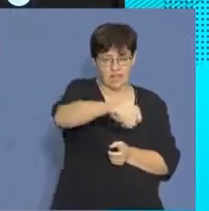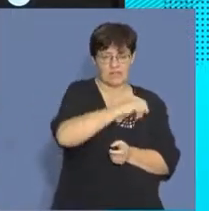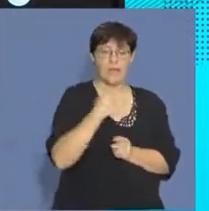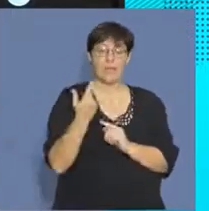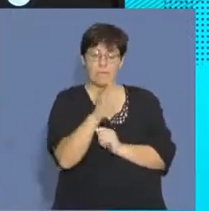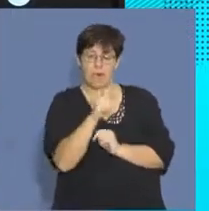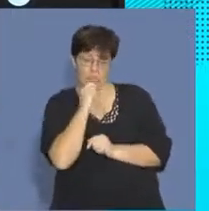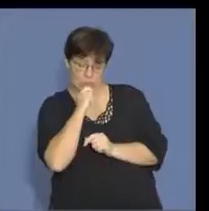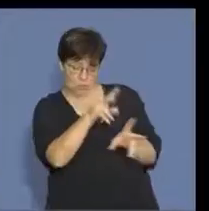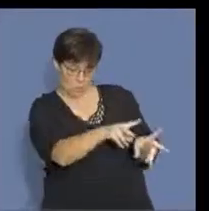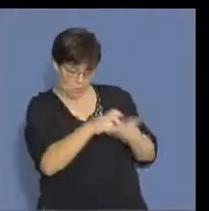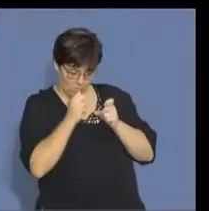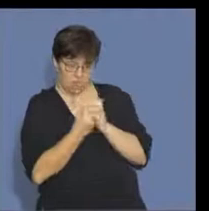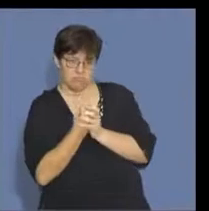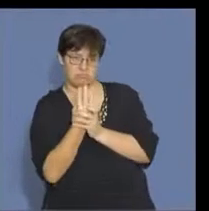to utilize.